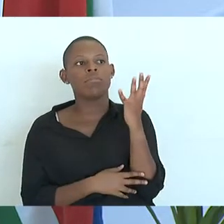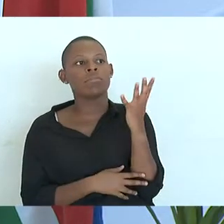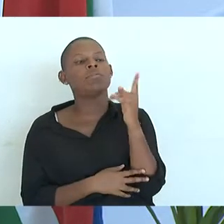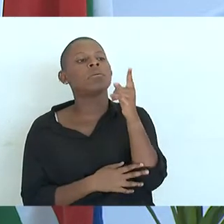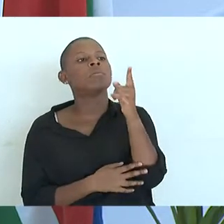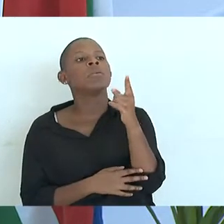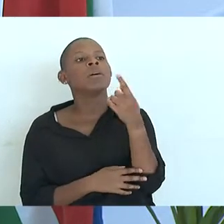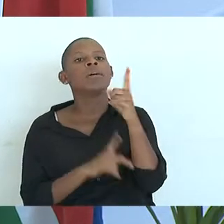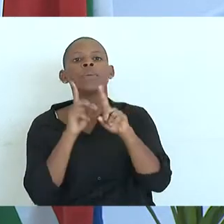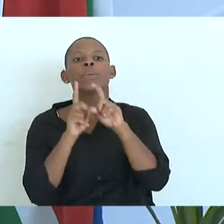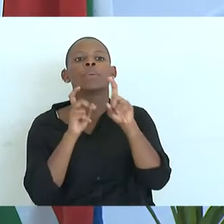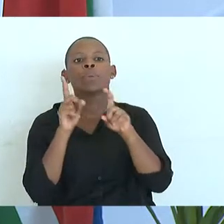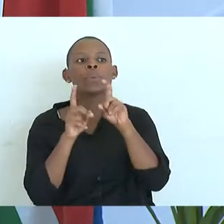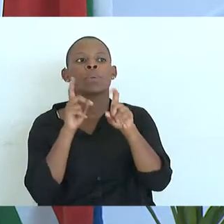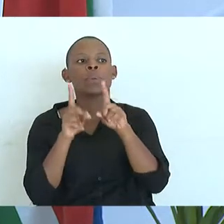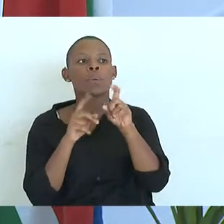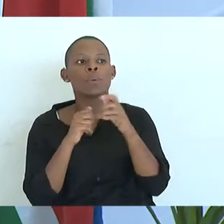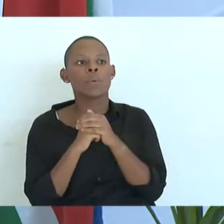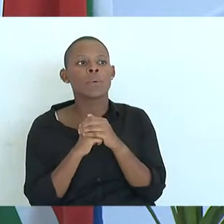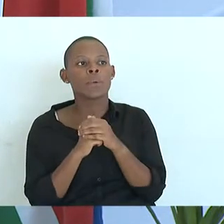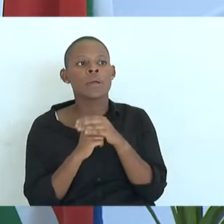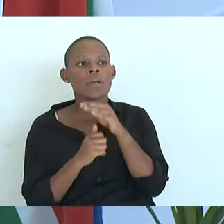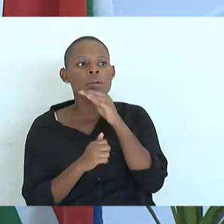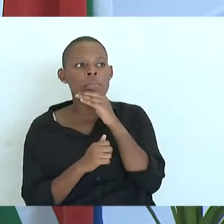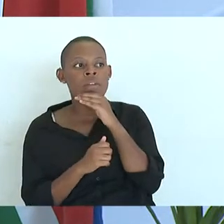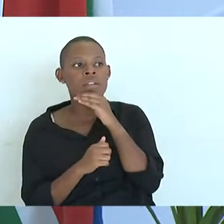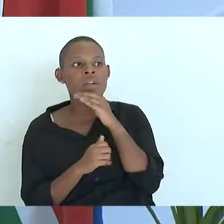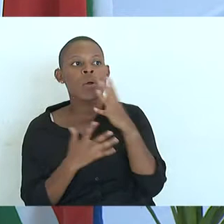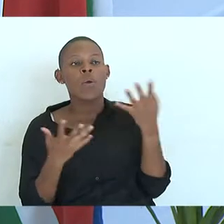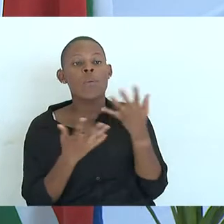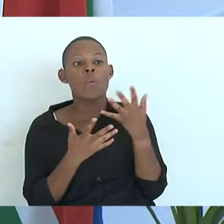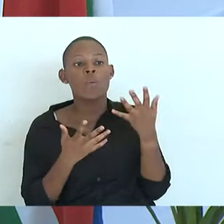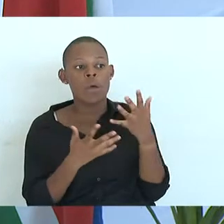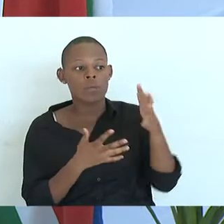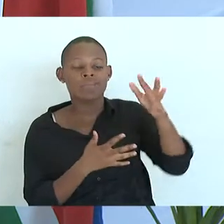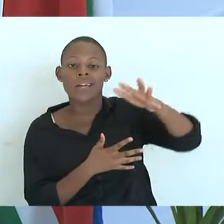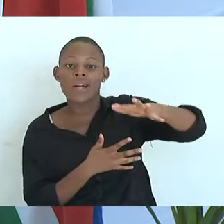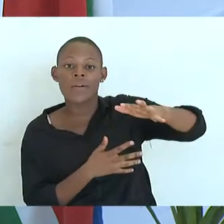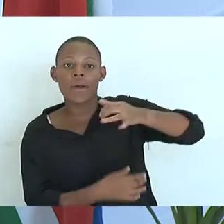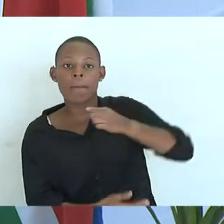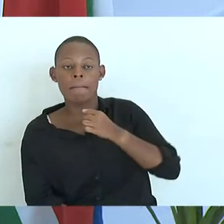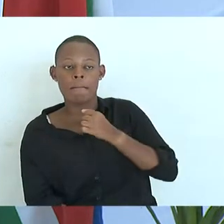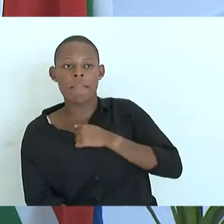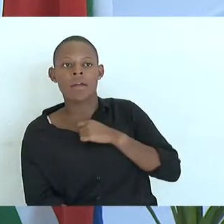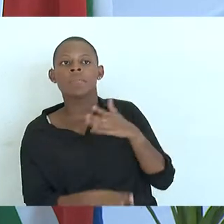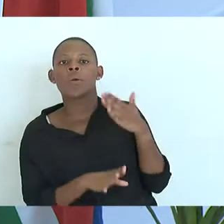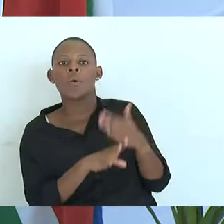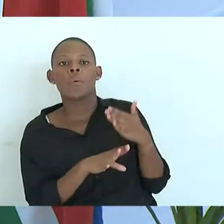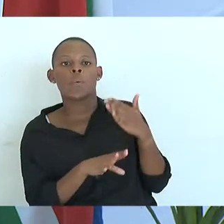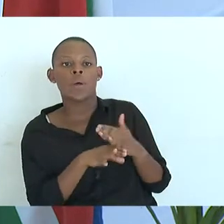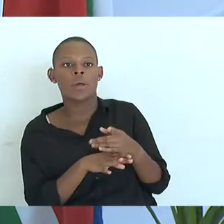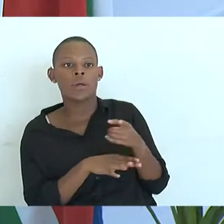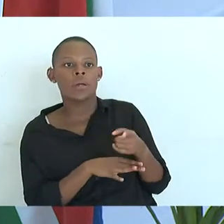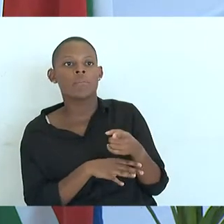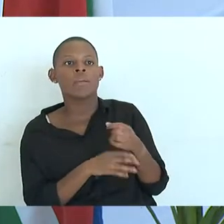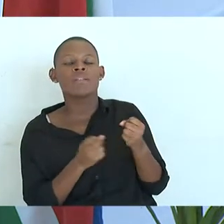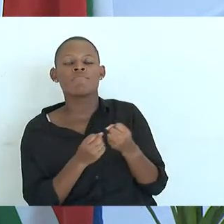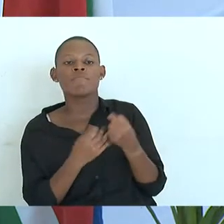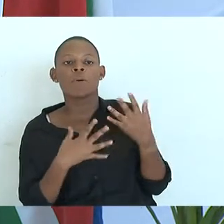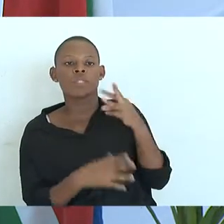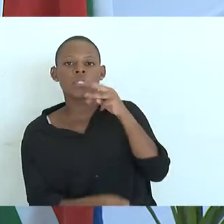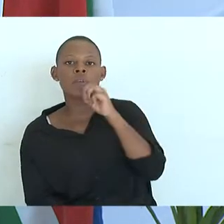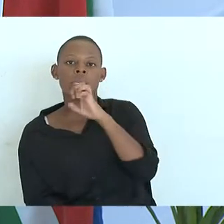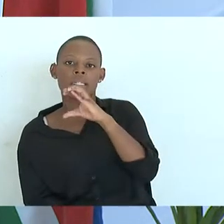basuka ngala engideploywe khona. Uhulumeni waKwaZulu-Natal bonke MEC